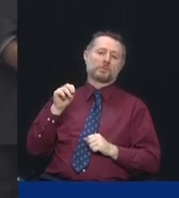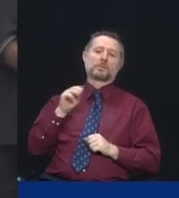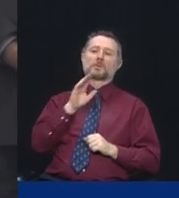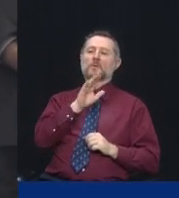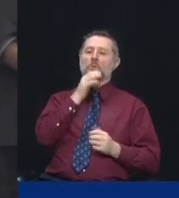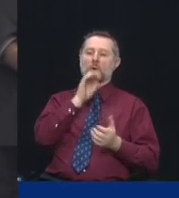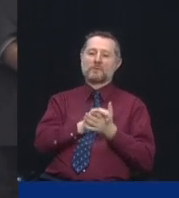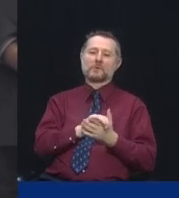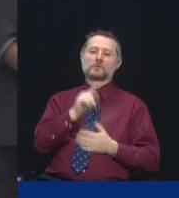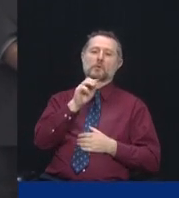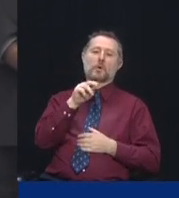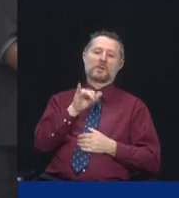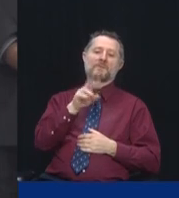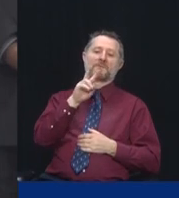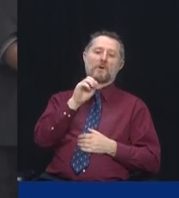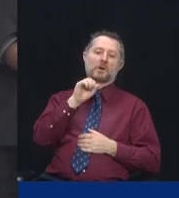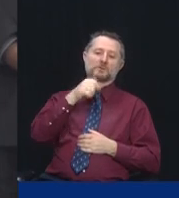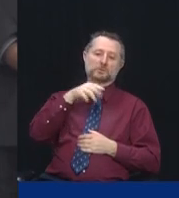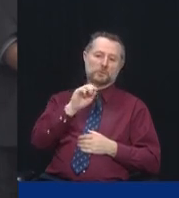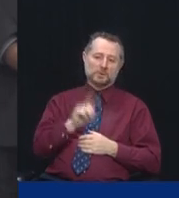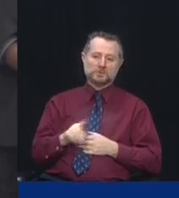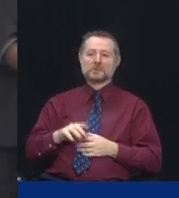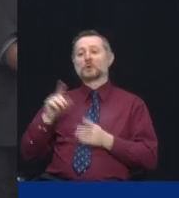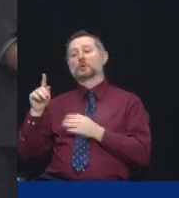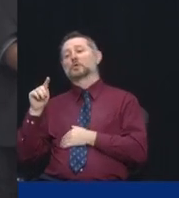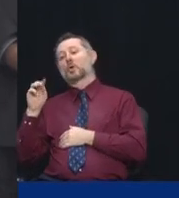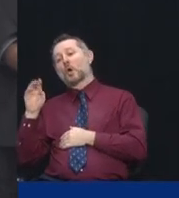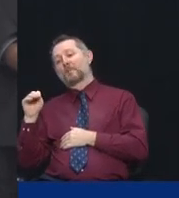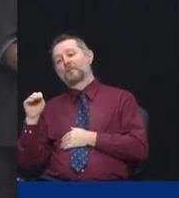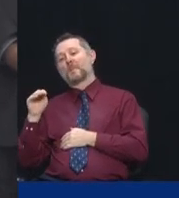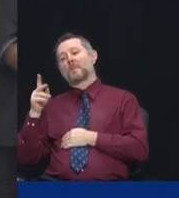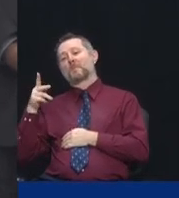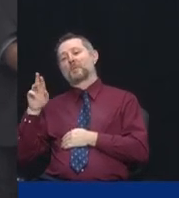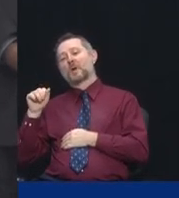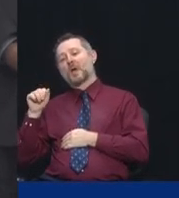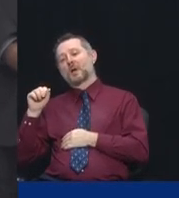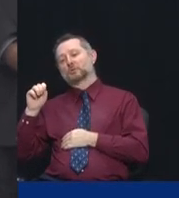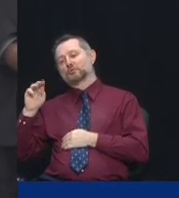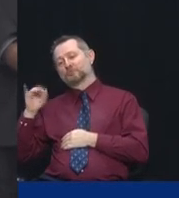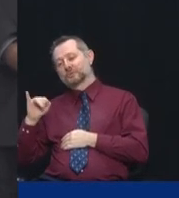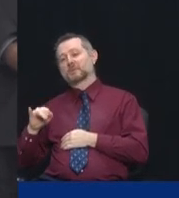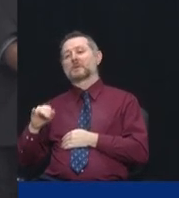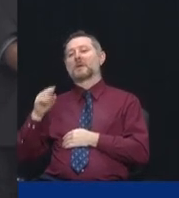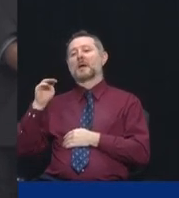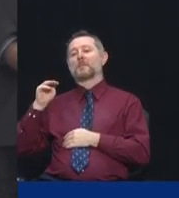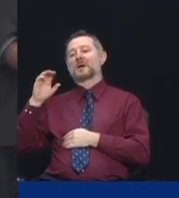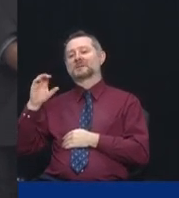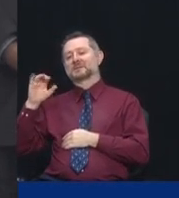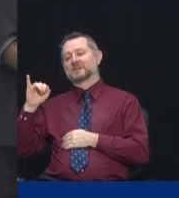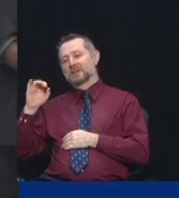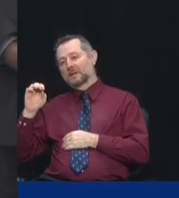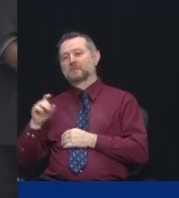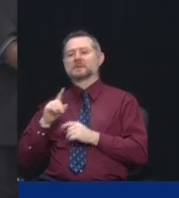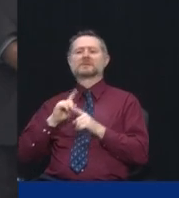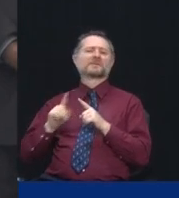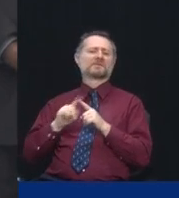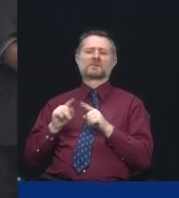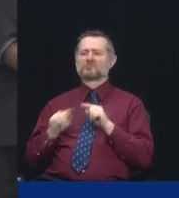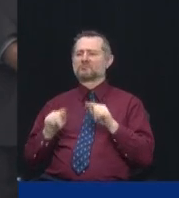of ECMC, and many others that have all come together around this idea of a